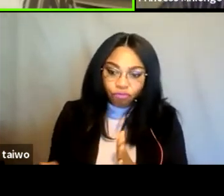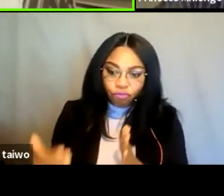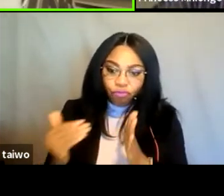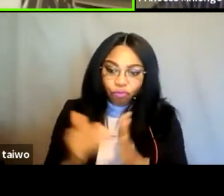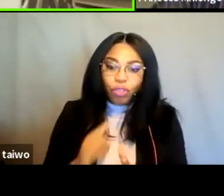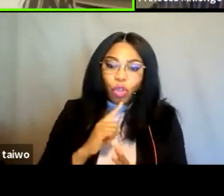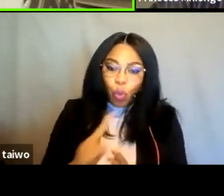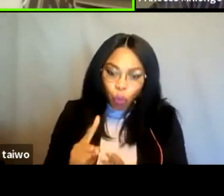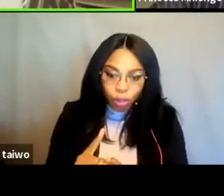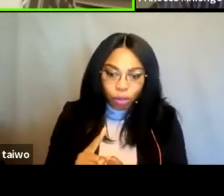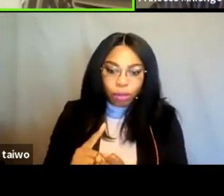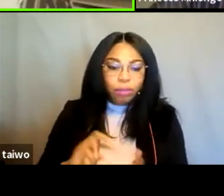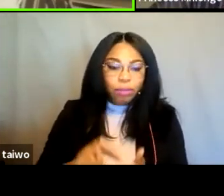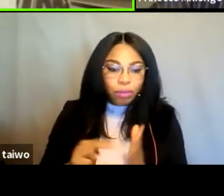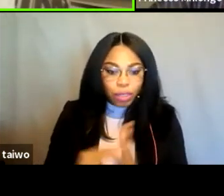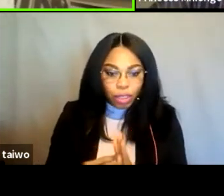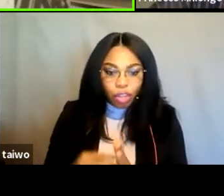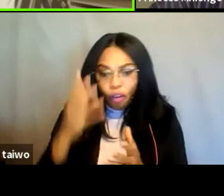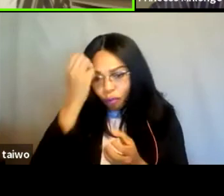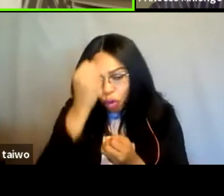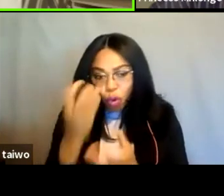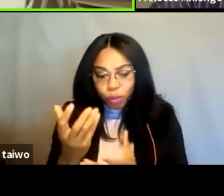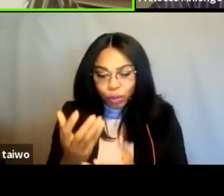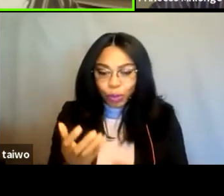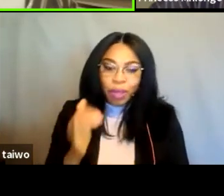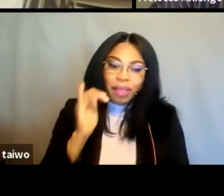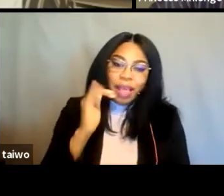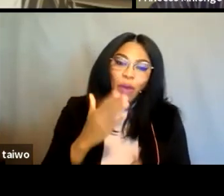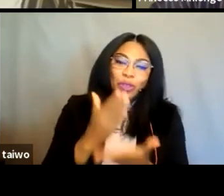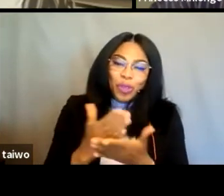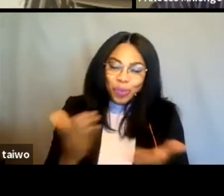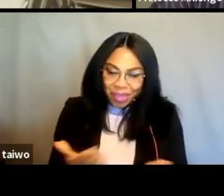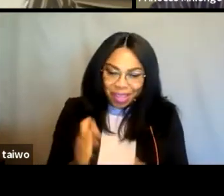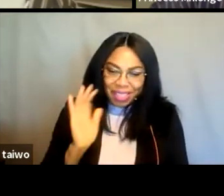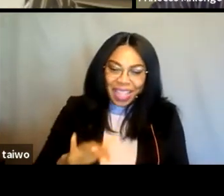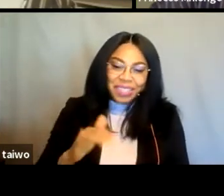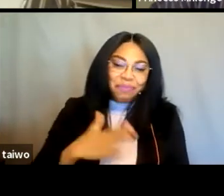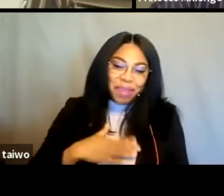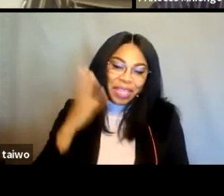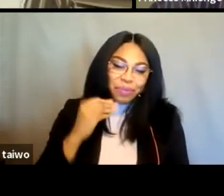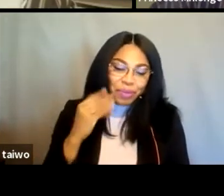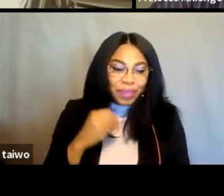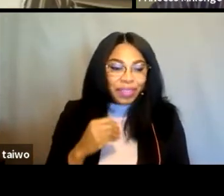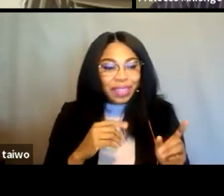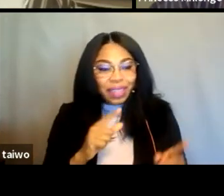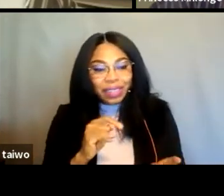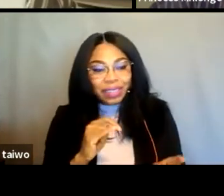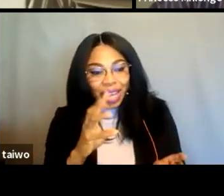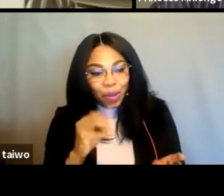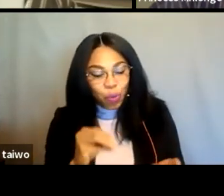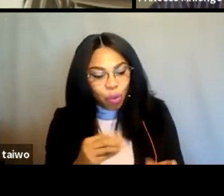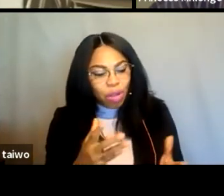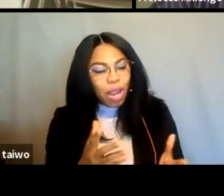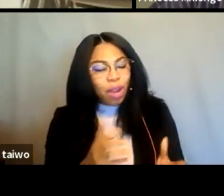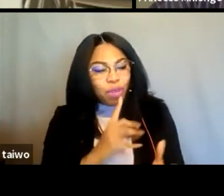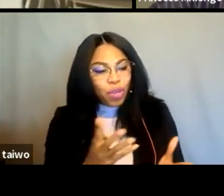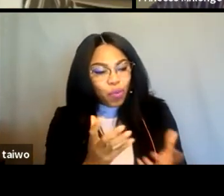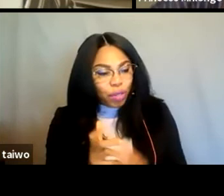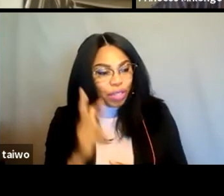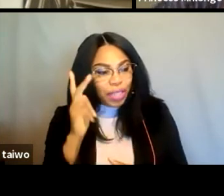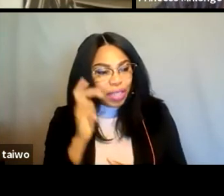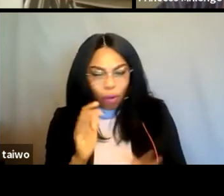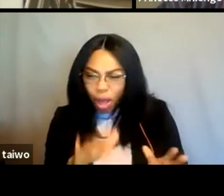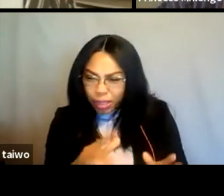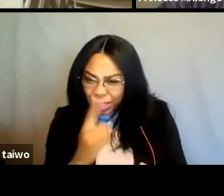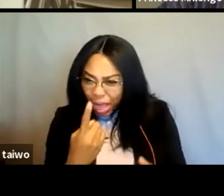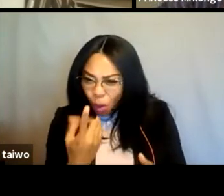I will stop here, but yeah, so that was my experience. Well, I'd love to hear more about the is it the one